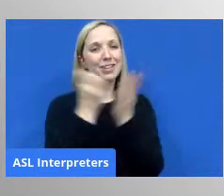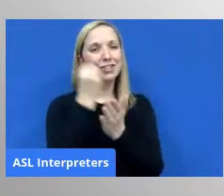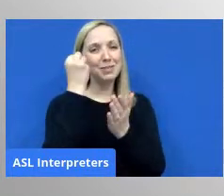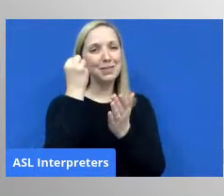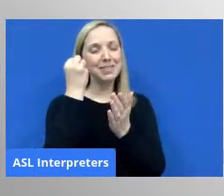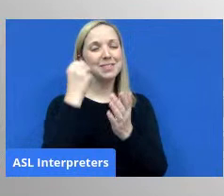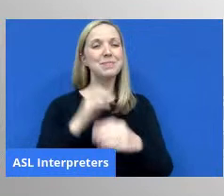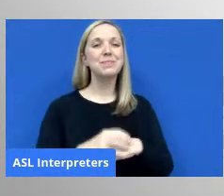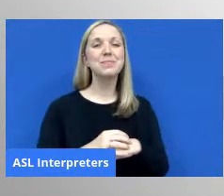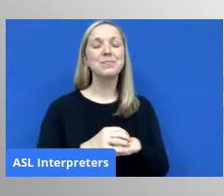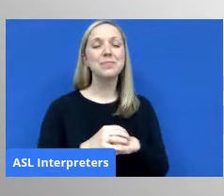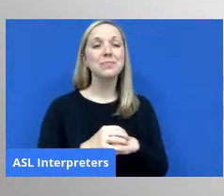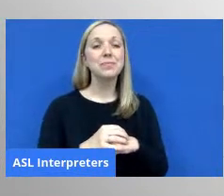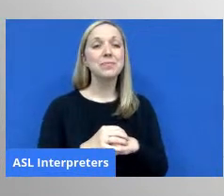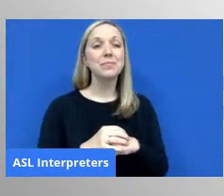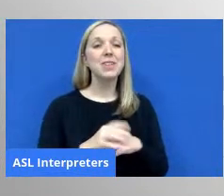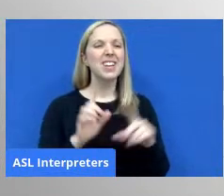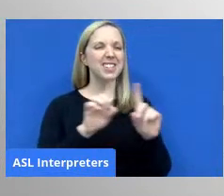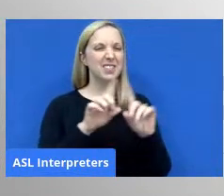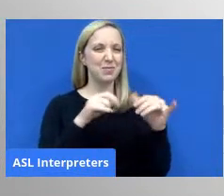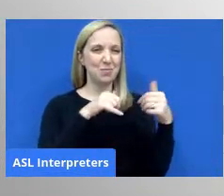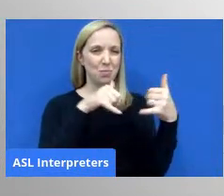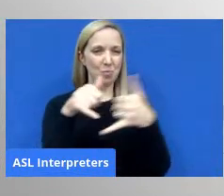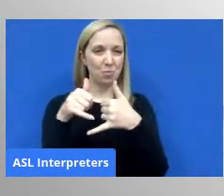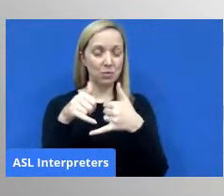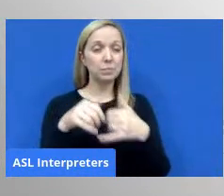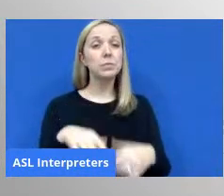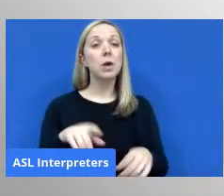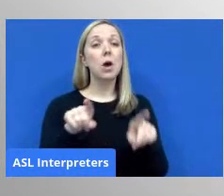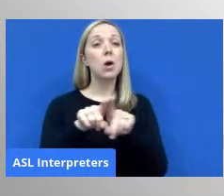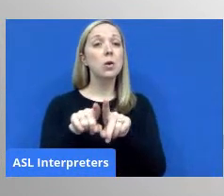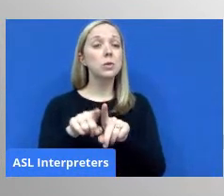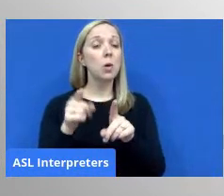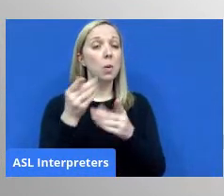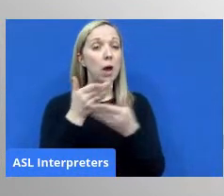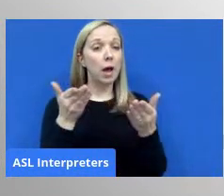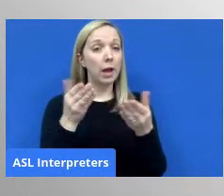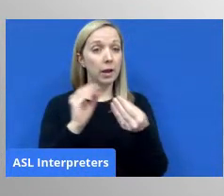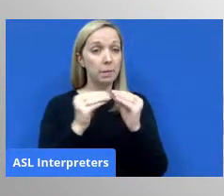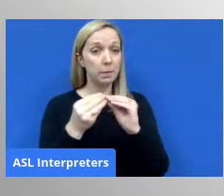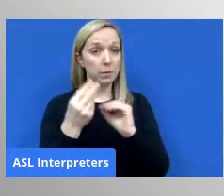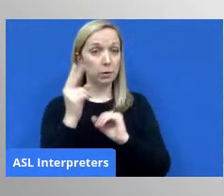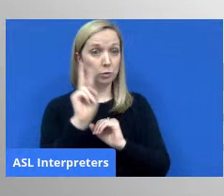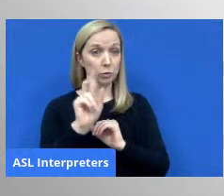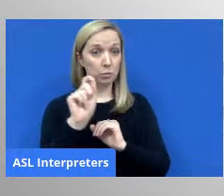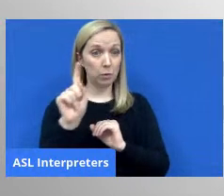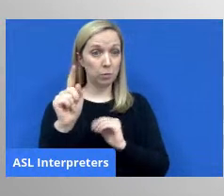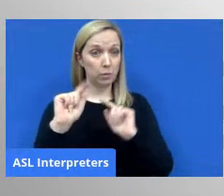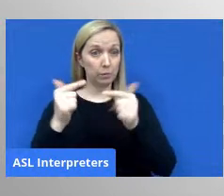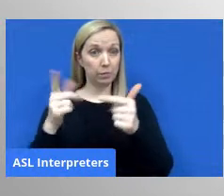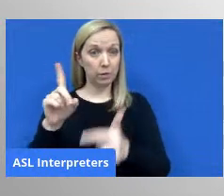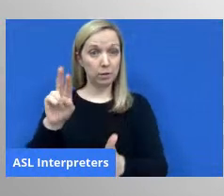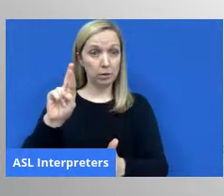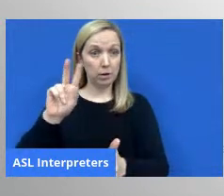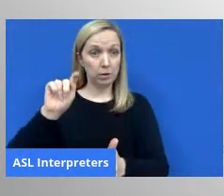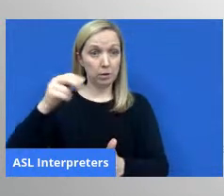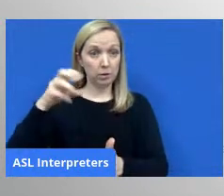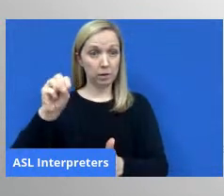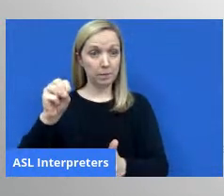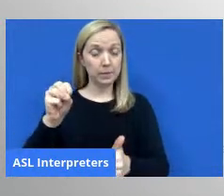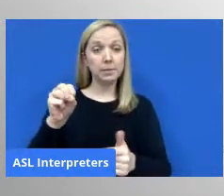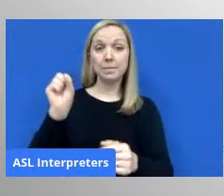that is item 2.1, our recognitions. Dr. Thomas. Yes, at this time,